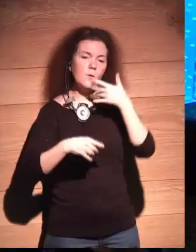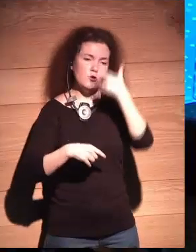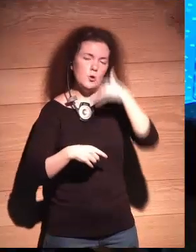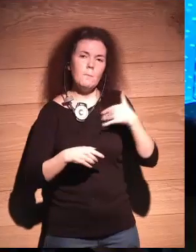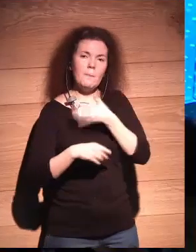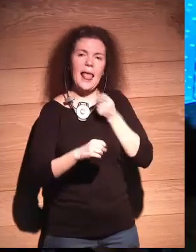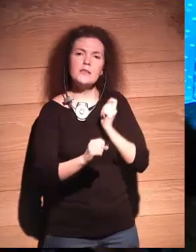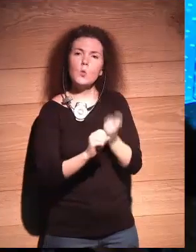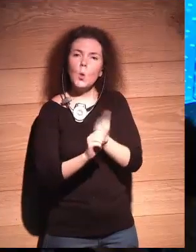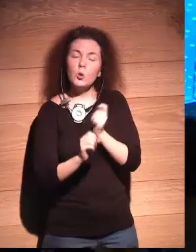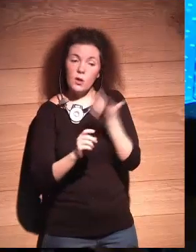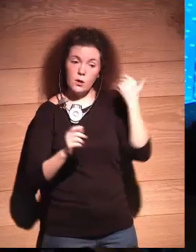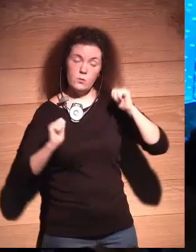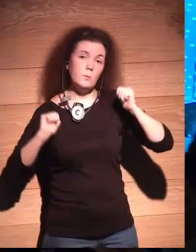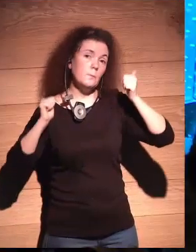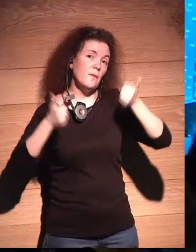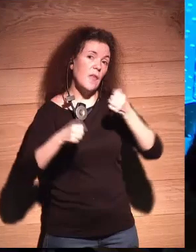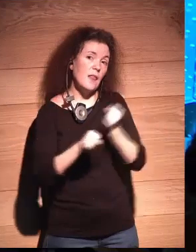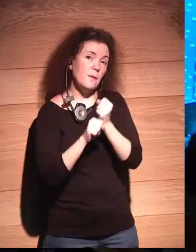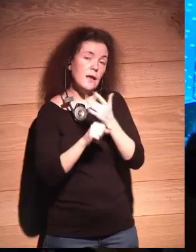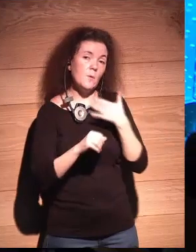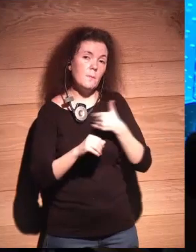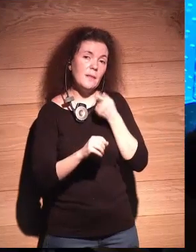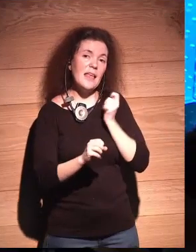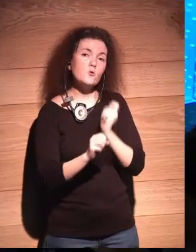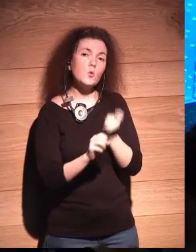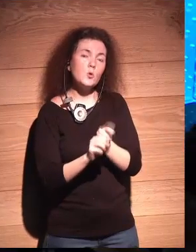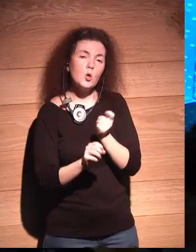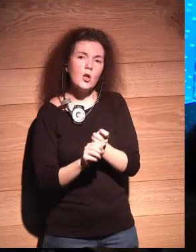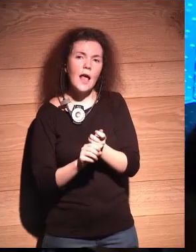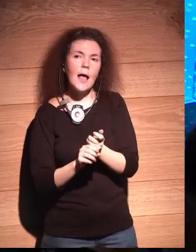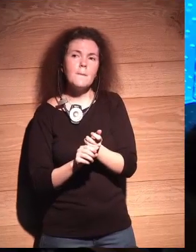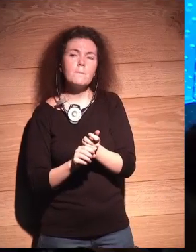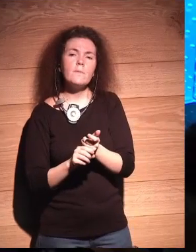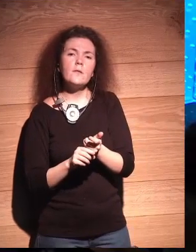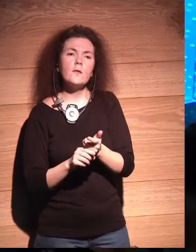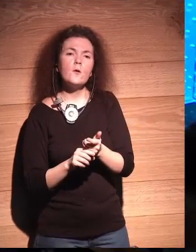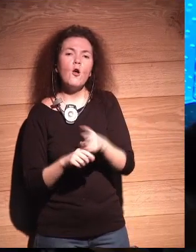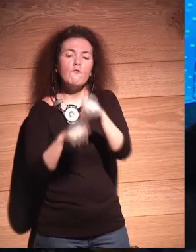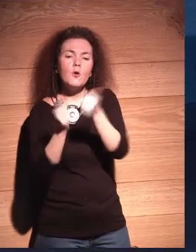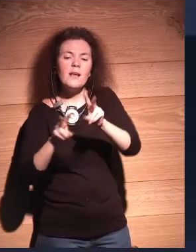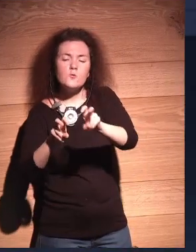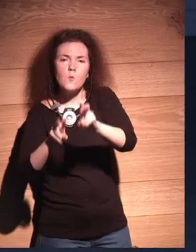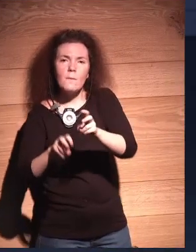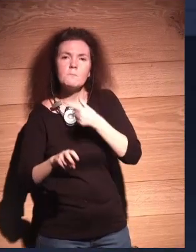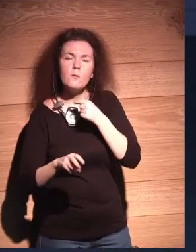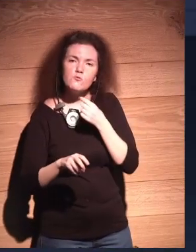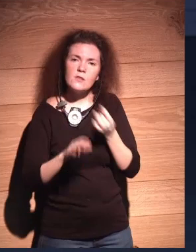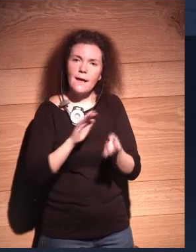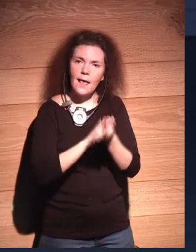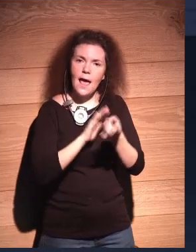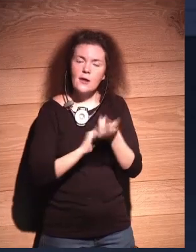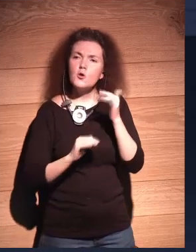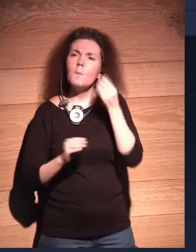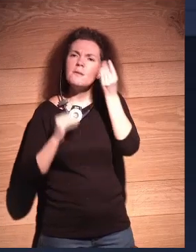wasn't the kind of sculptor who liked to invent new forms. I felt somehow that there were enough forms in the world already, and that I would